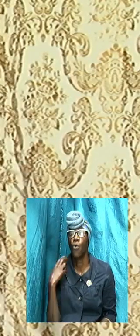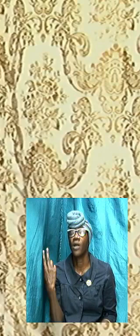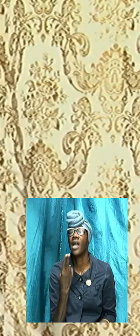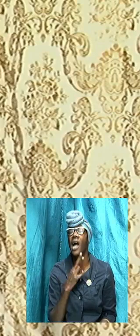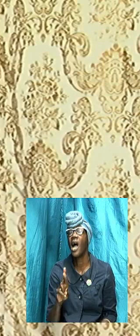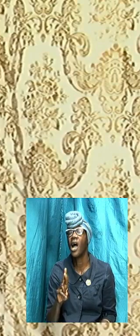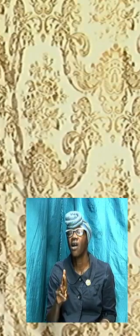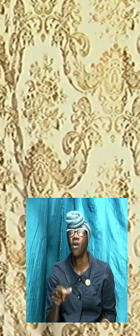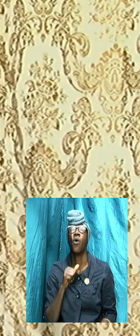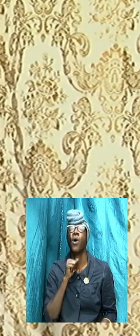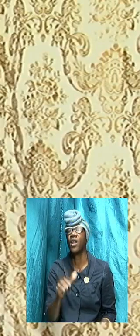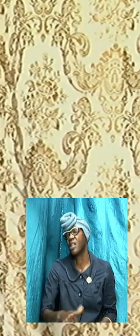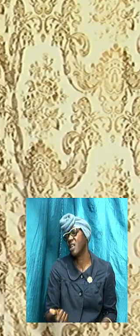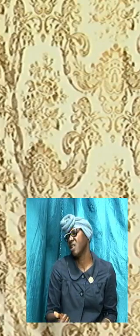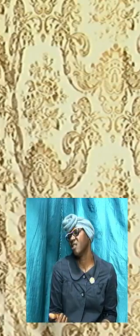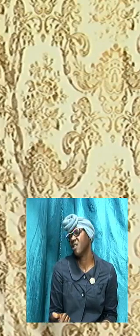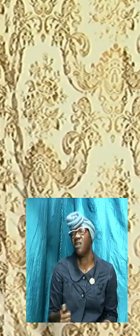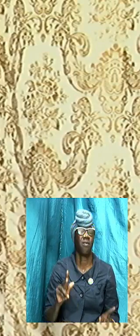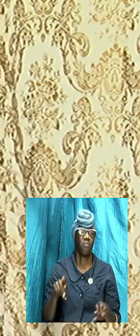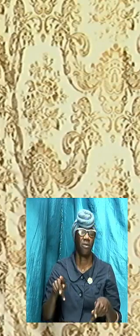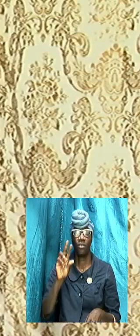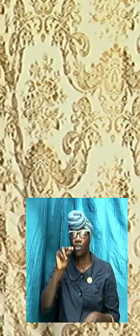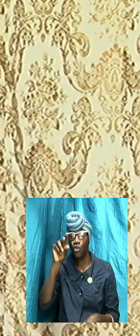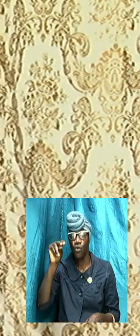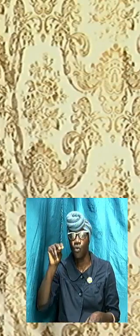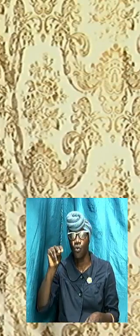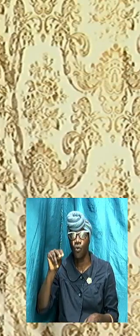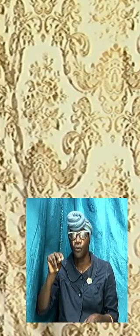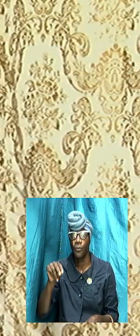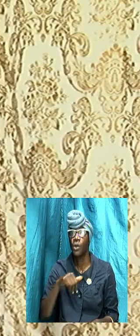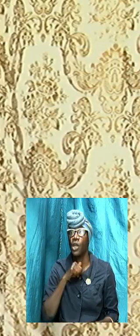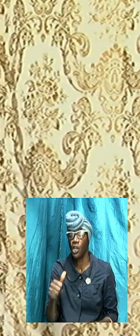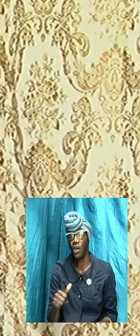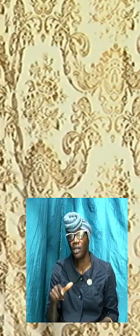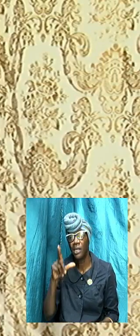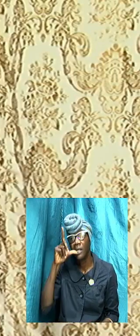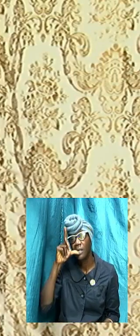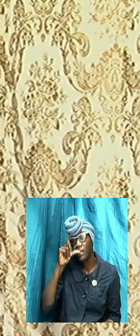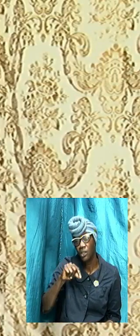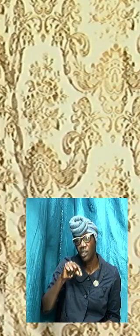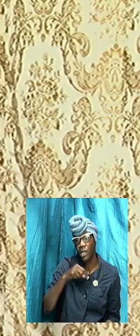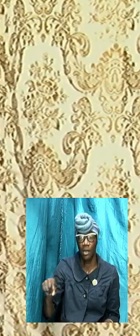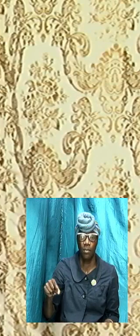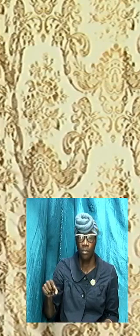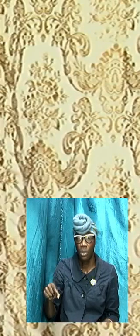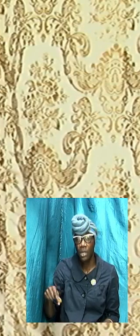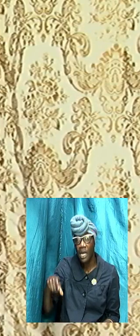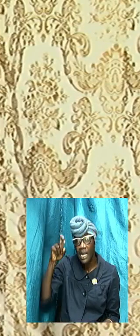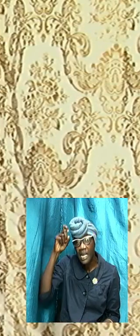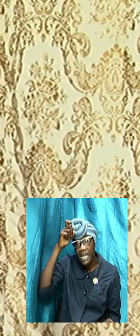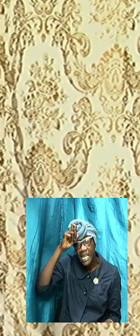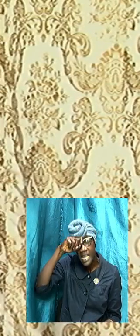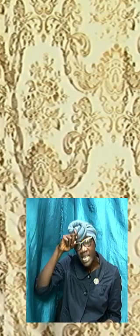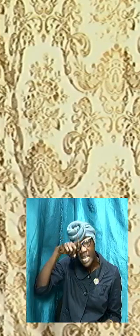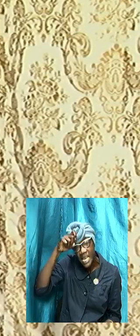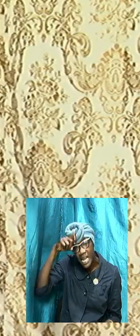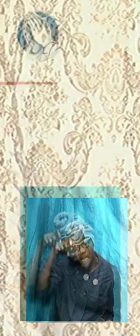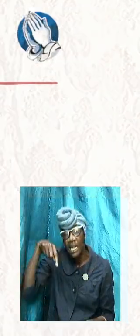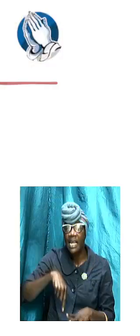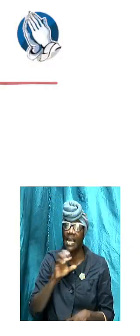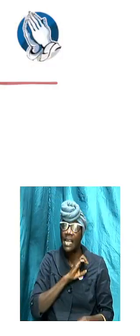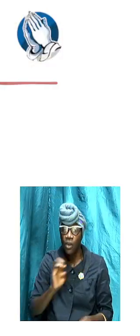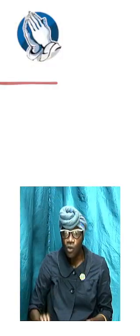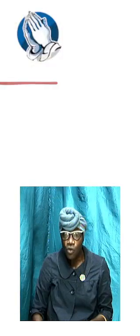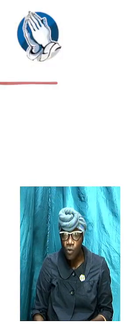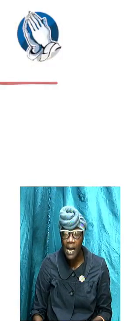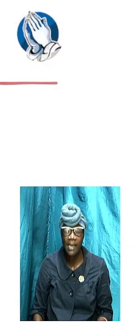any normal person. Amen. We said we are not a chicken, but we are an eagle in Christ. Amen. We did declare that, look here, we have